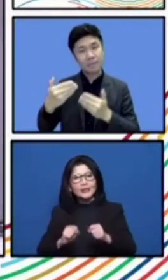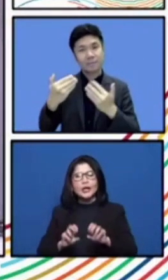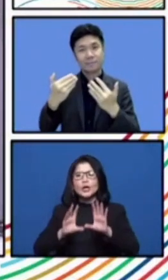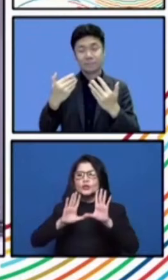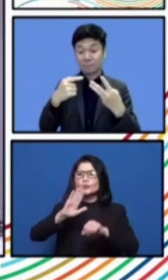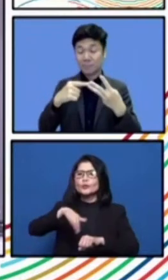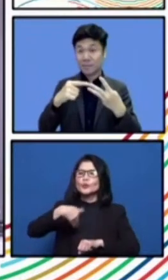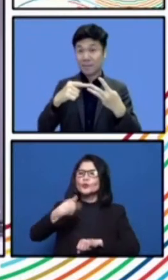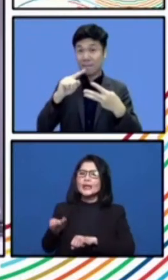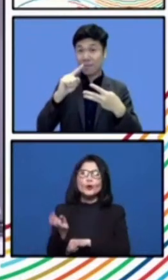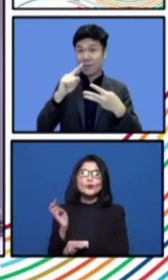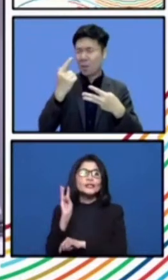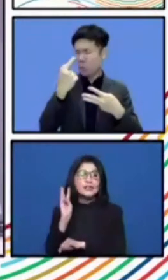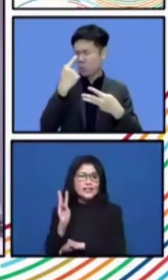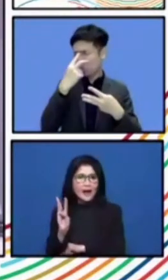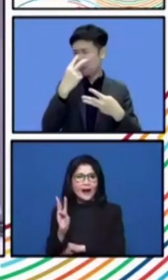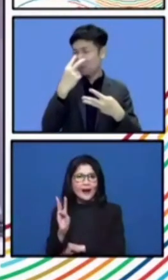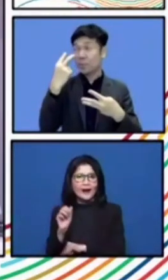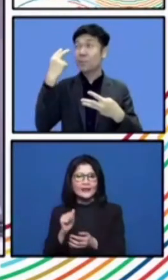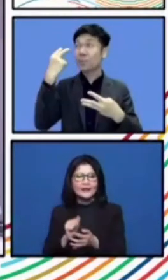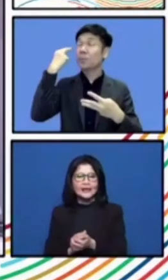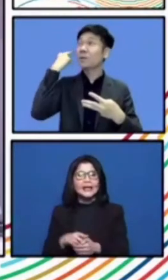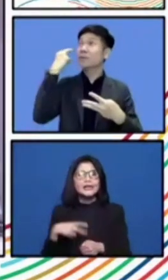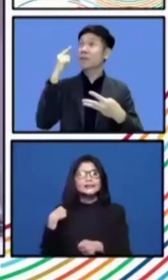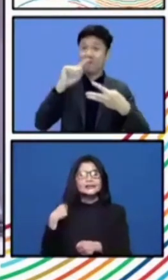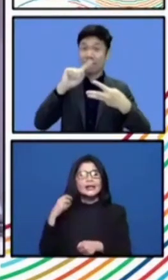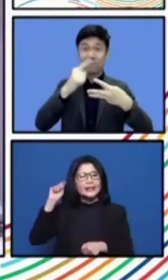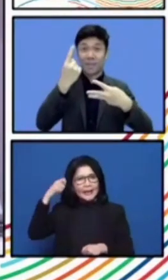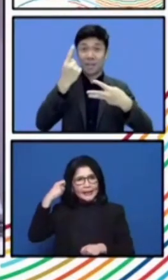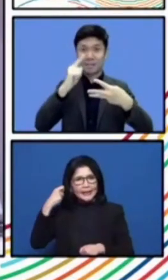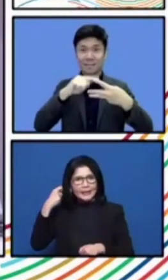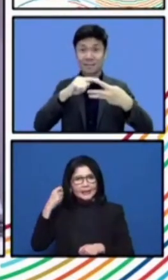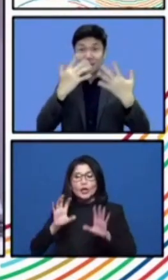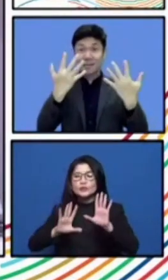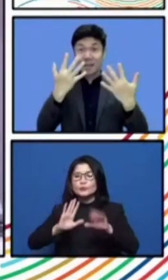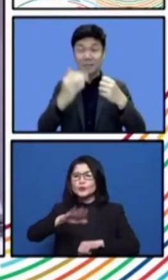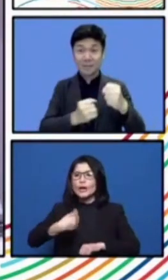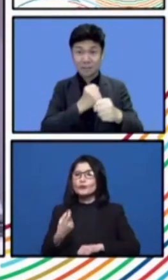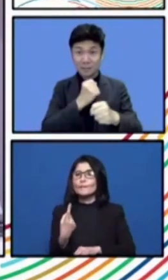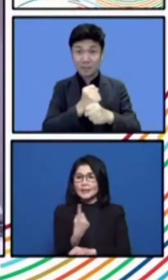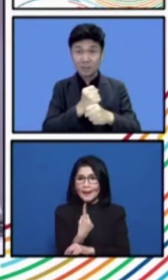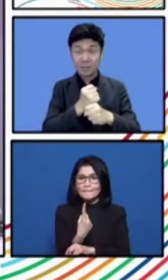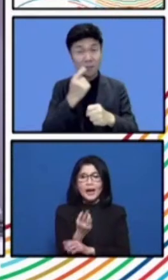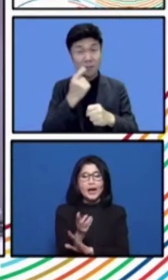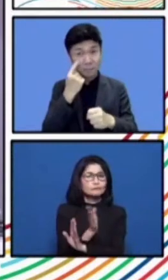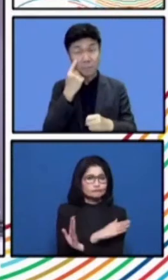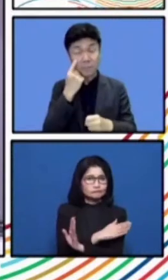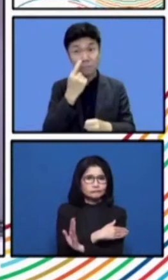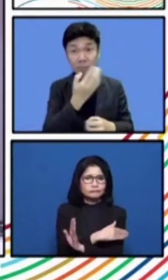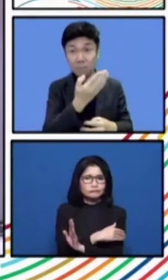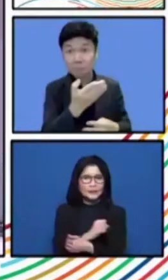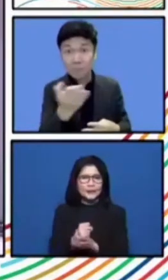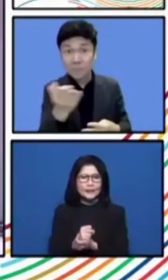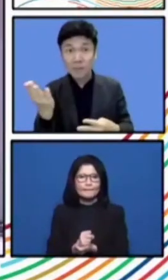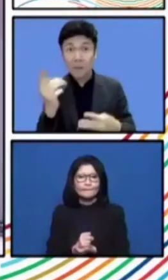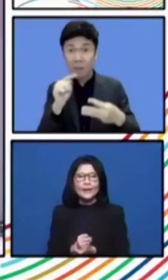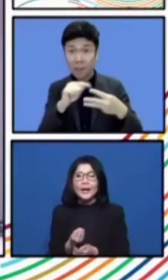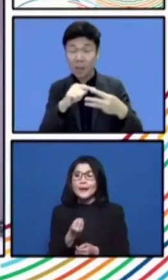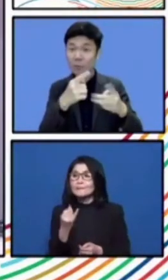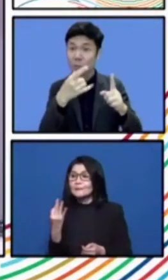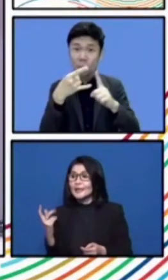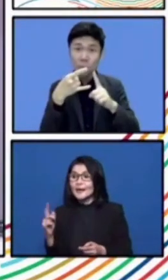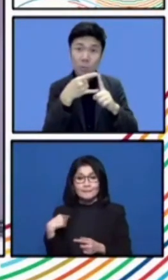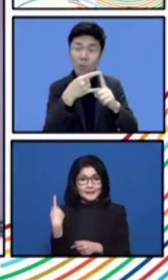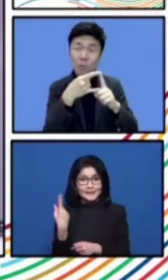decade uh when and I hope that I believe some of us probably in this room are joining online would remember